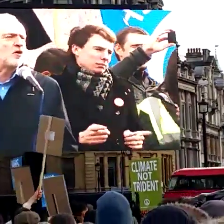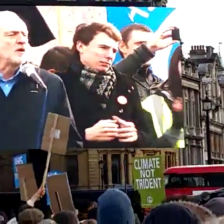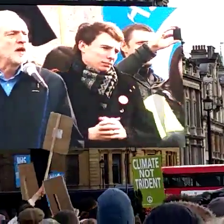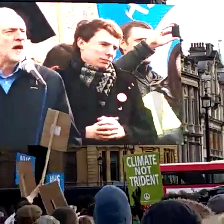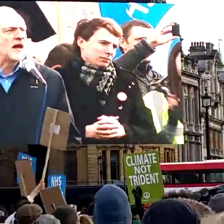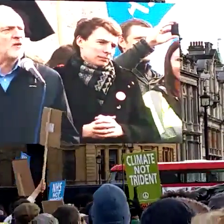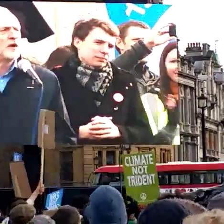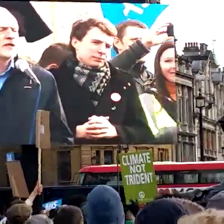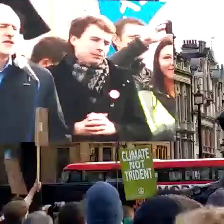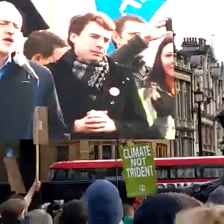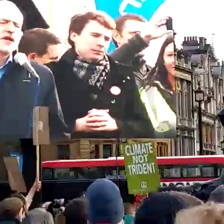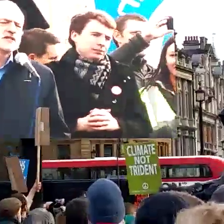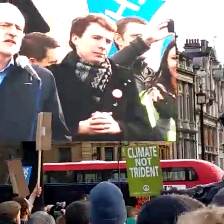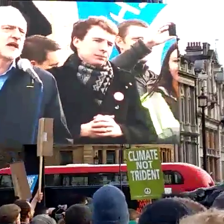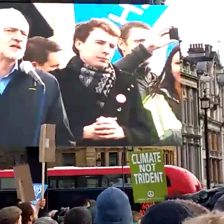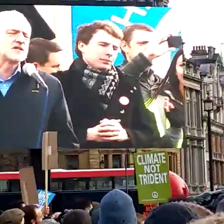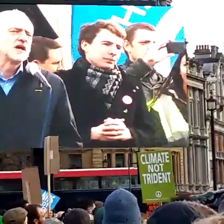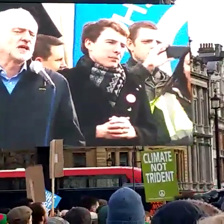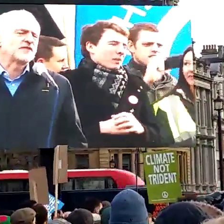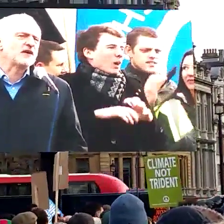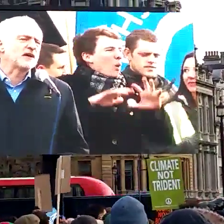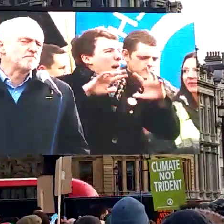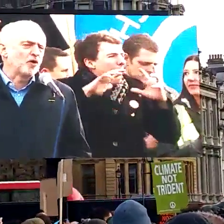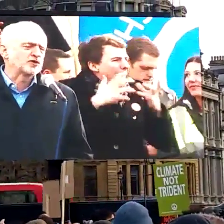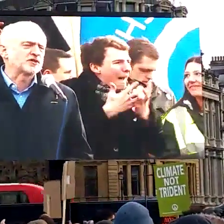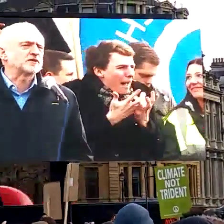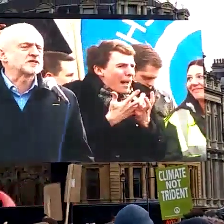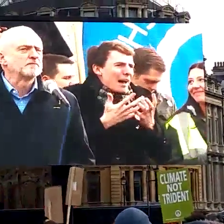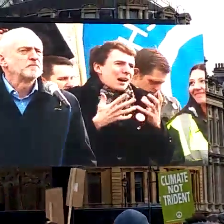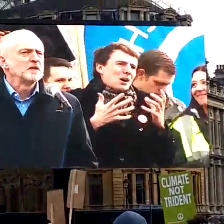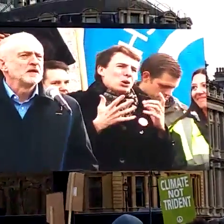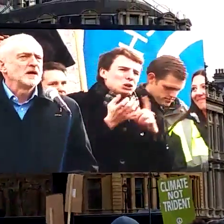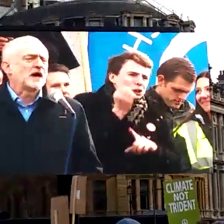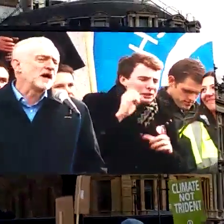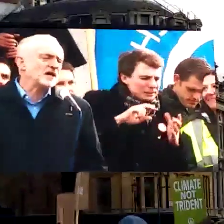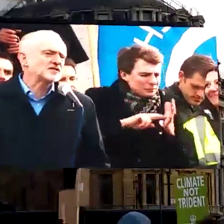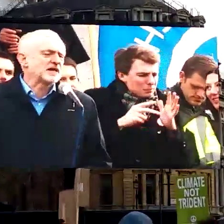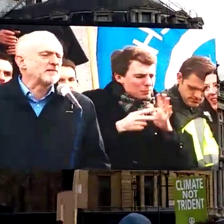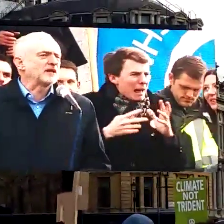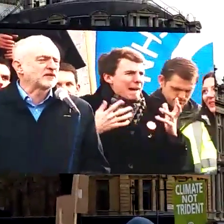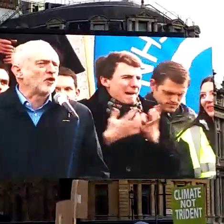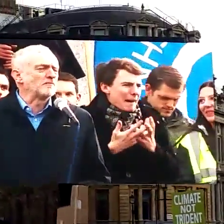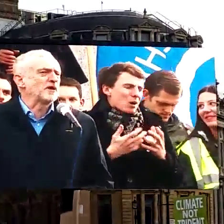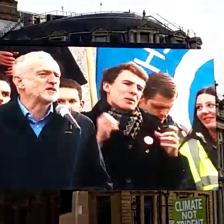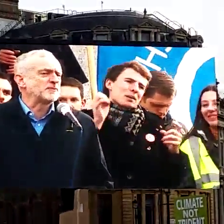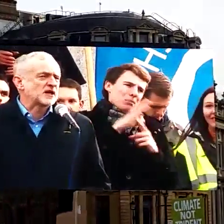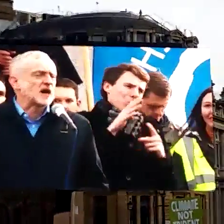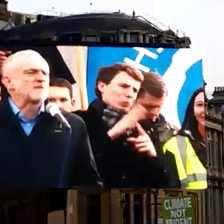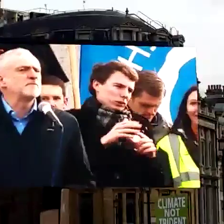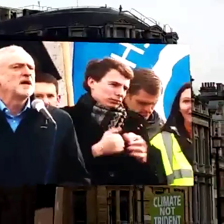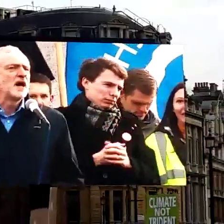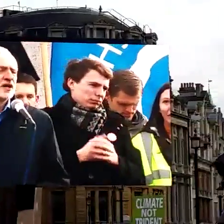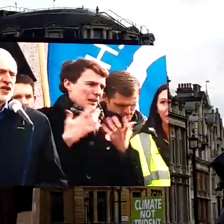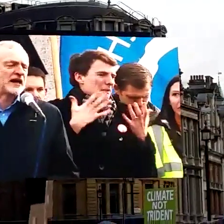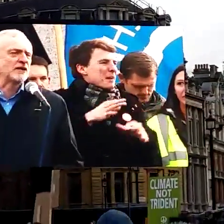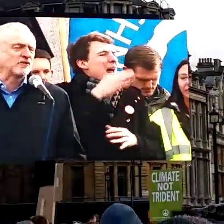And so how we do these things is very important. I asked Emily Thornberry to